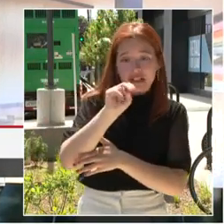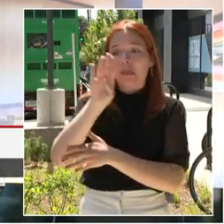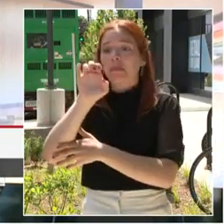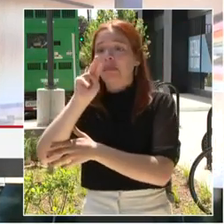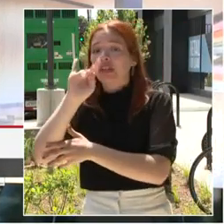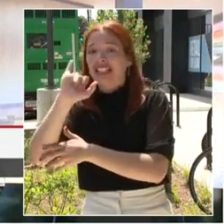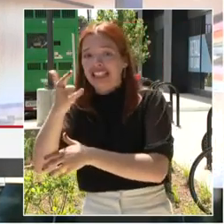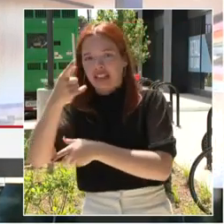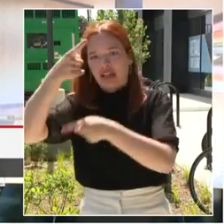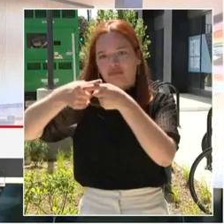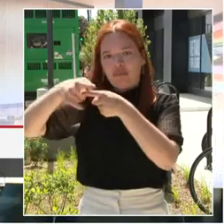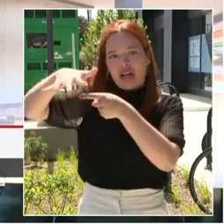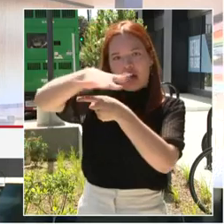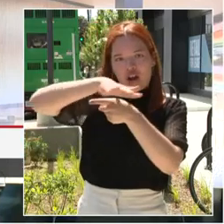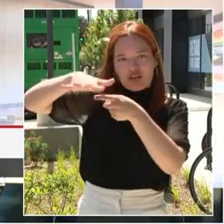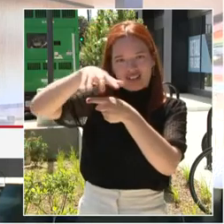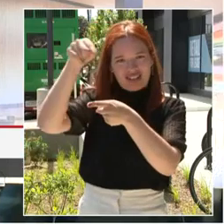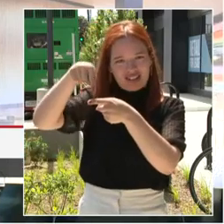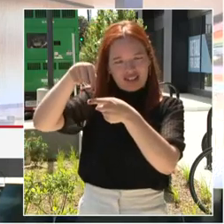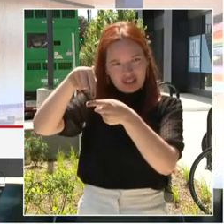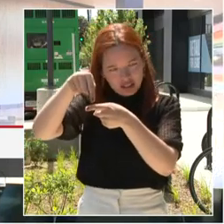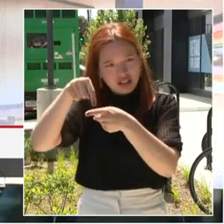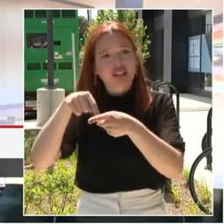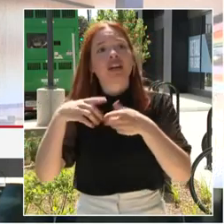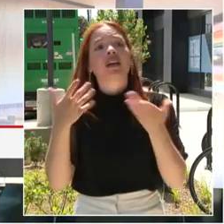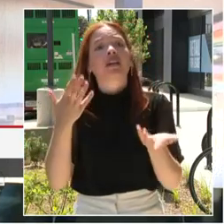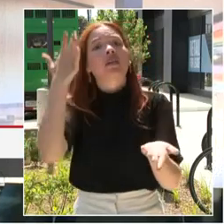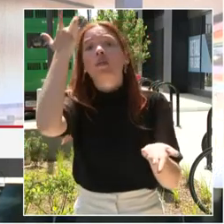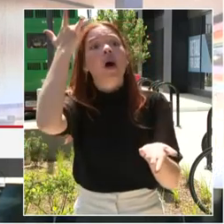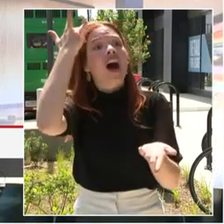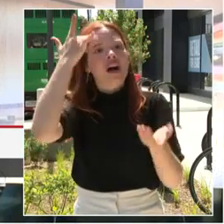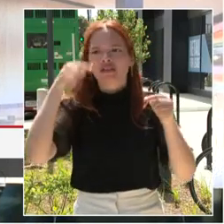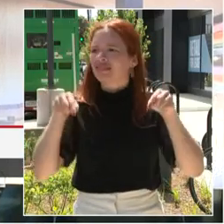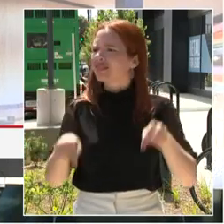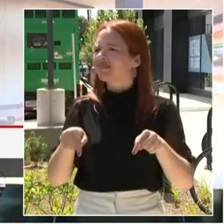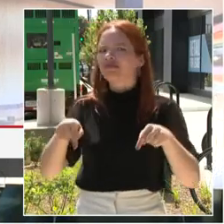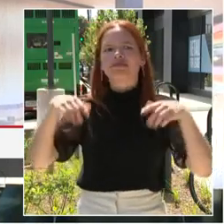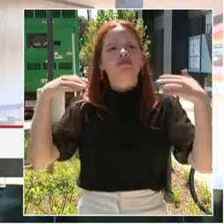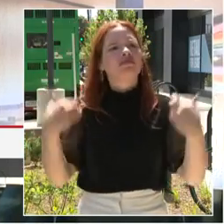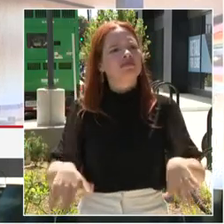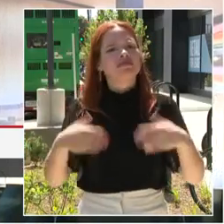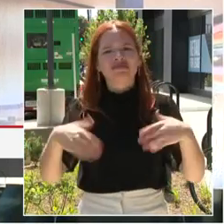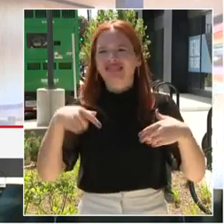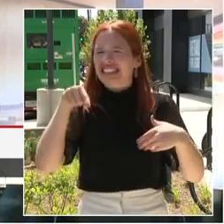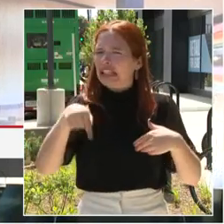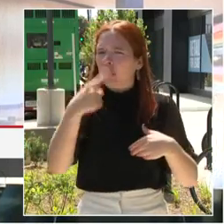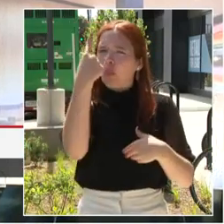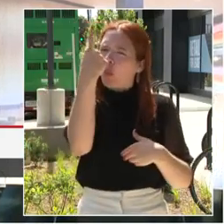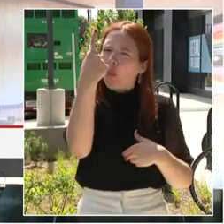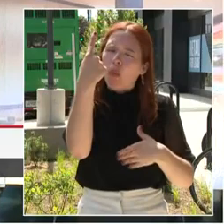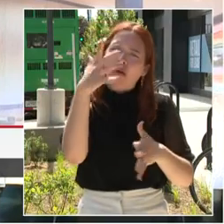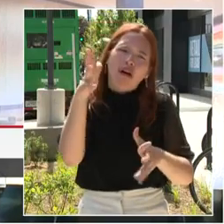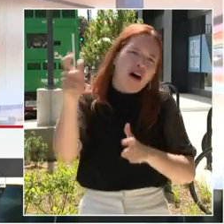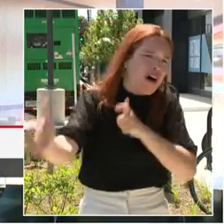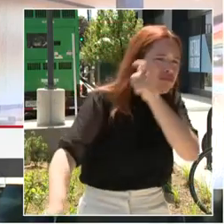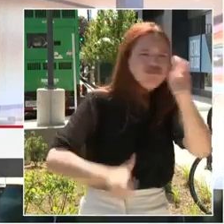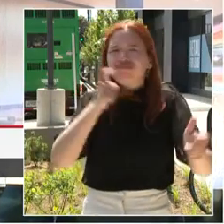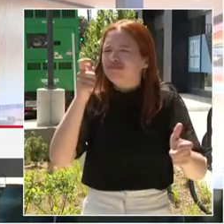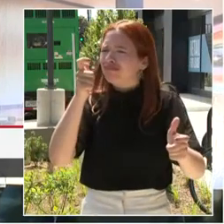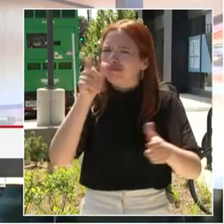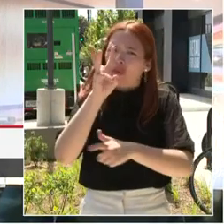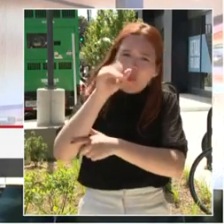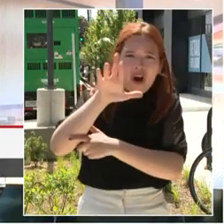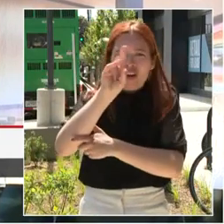made Great Streets history with the largest cohort of Ward 7 grantees. So